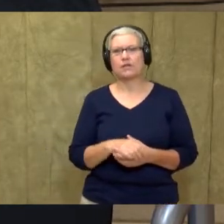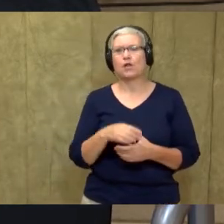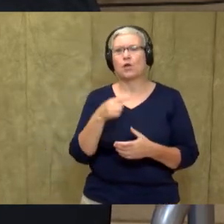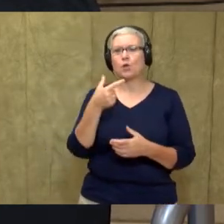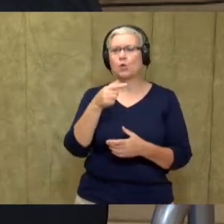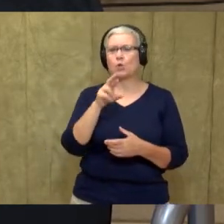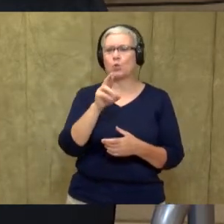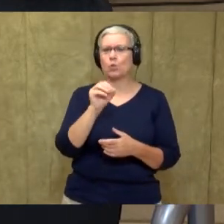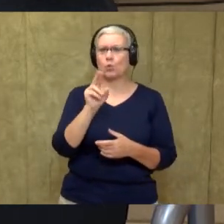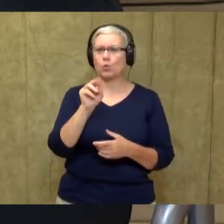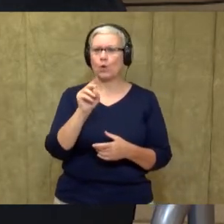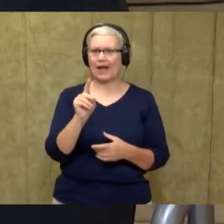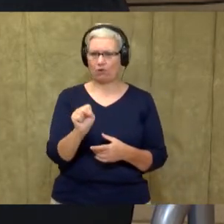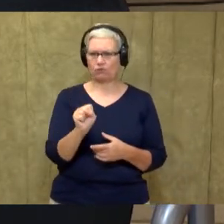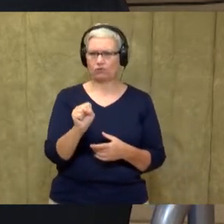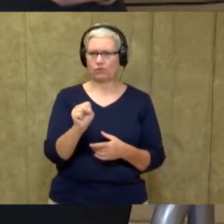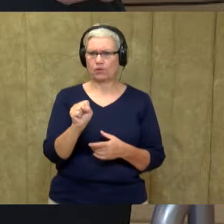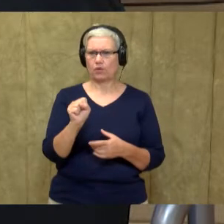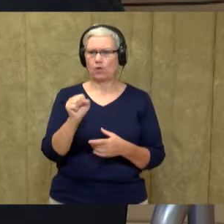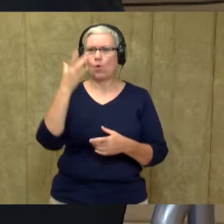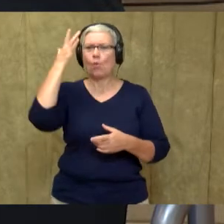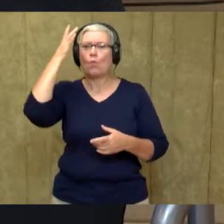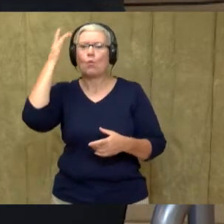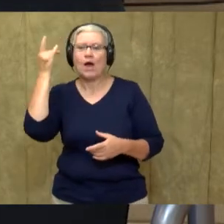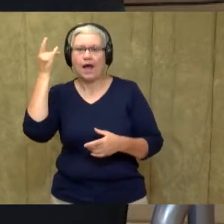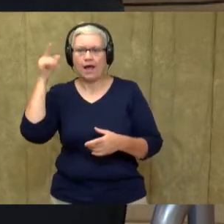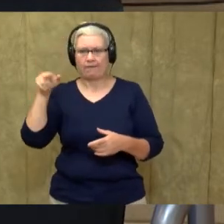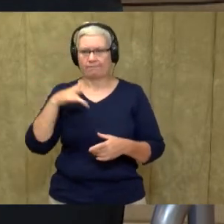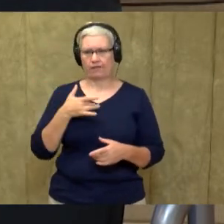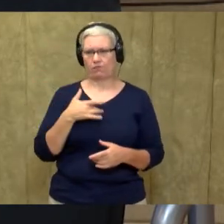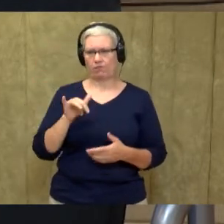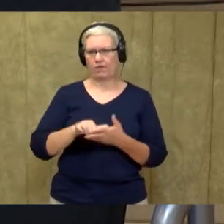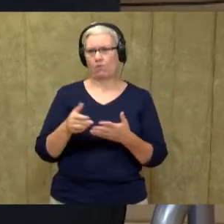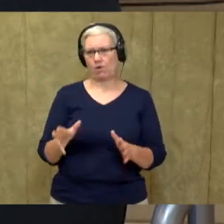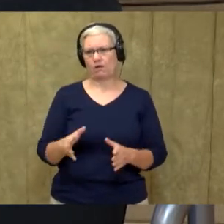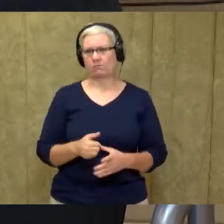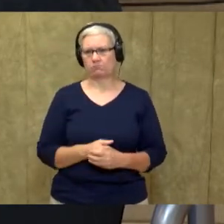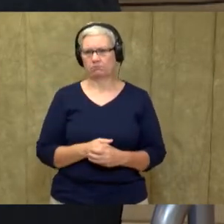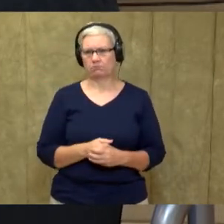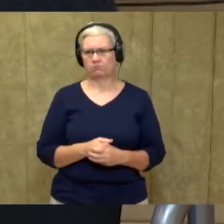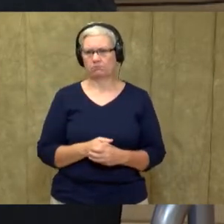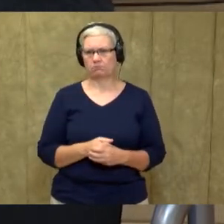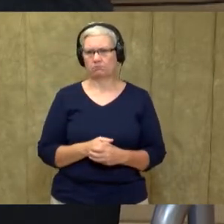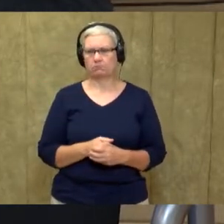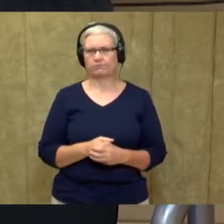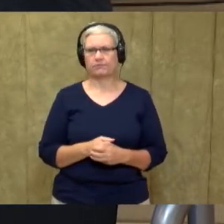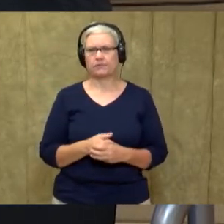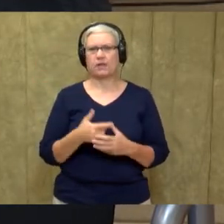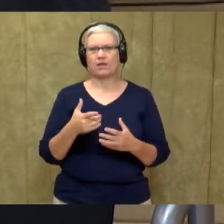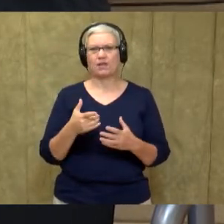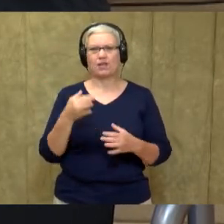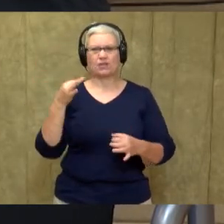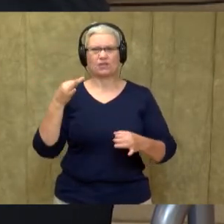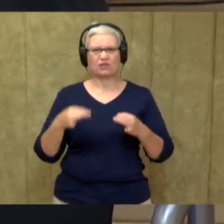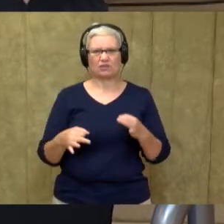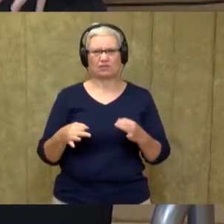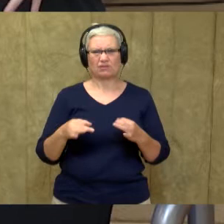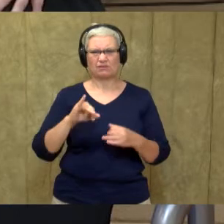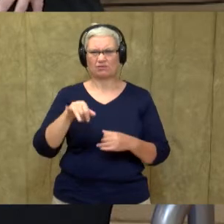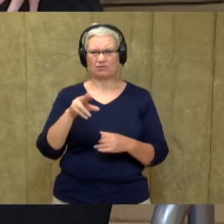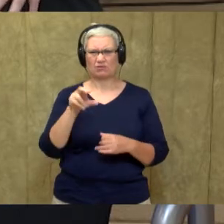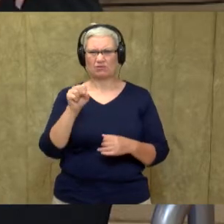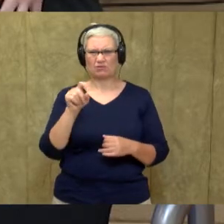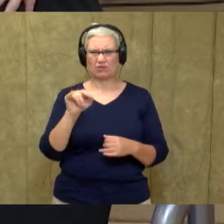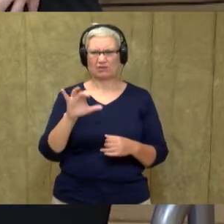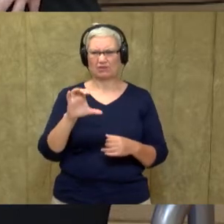that certain way or why that writer feels the way that he or she does. But then we have to justify it, okay? You have to